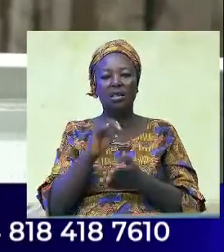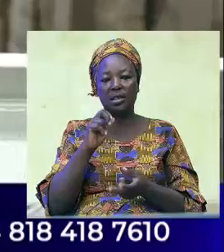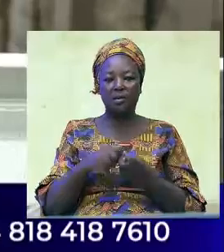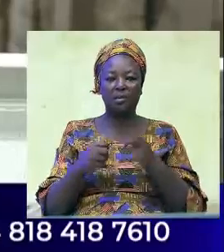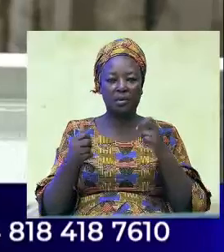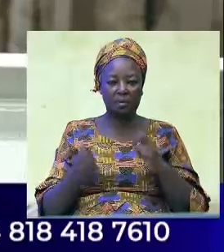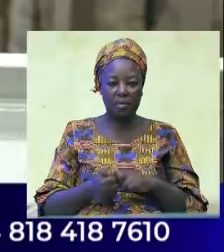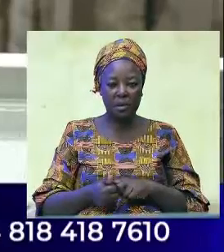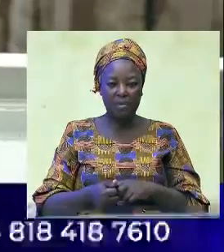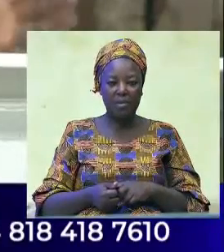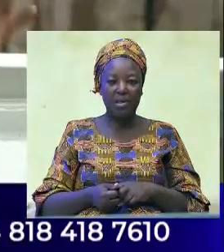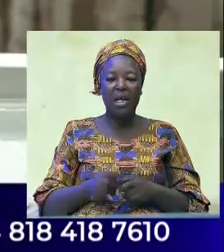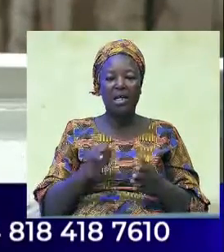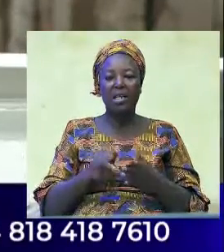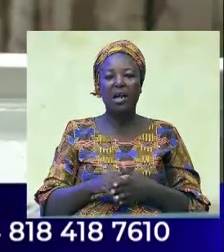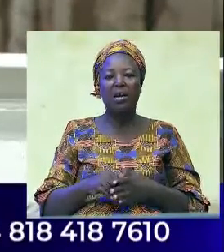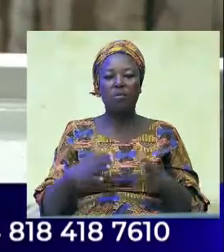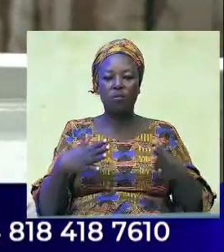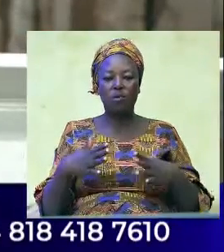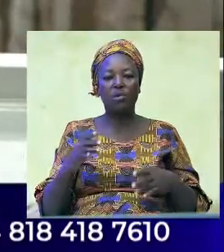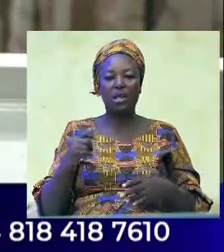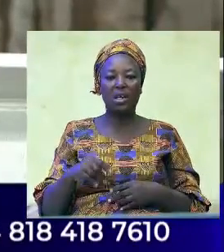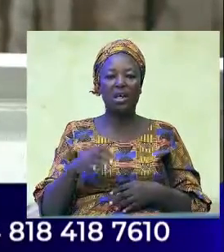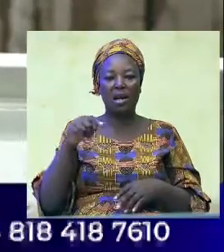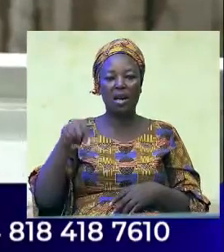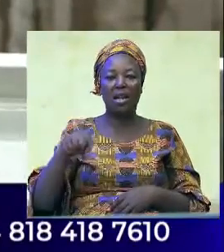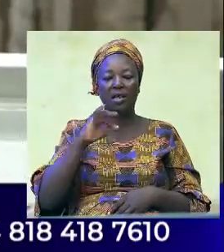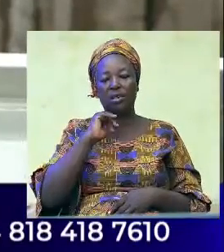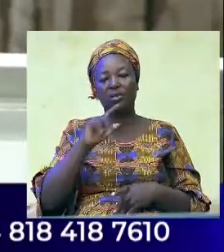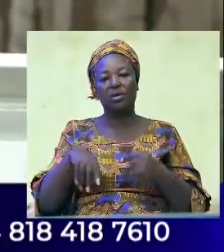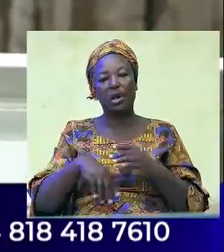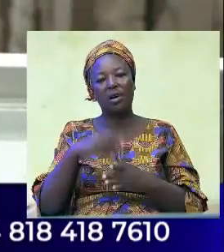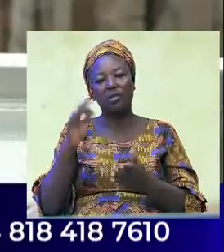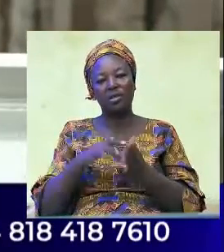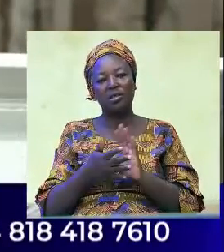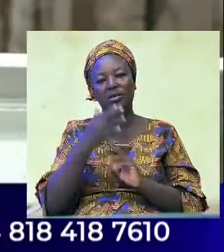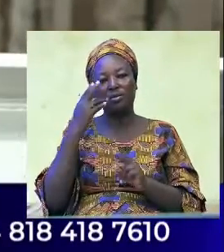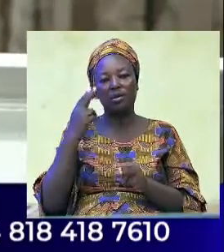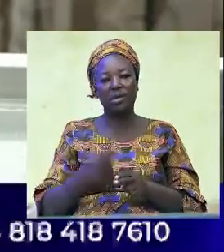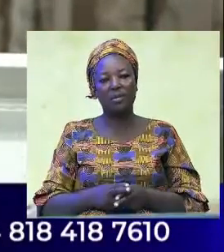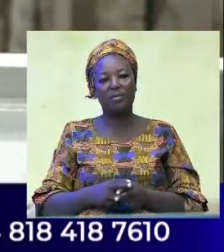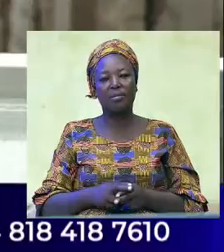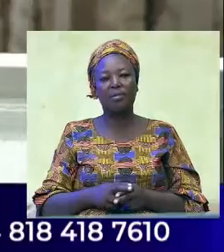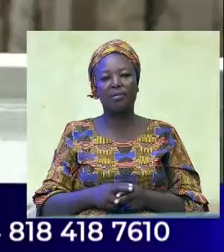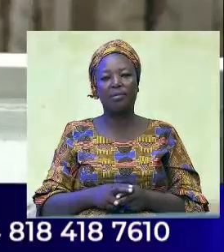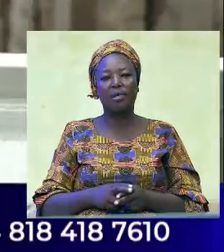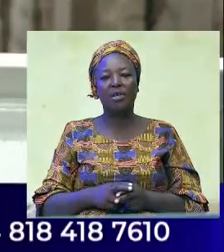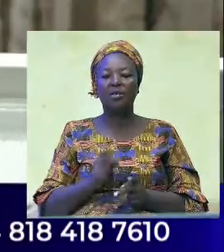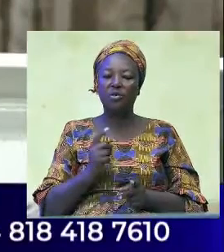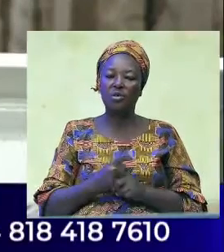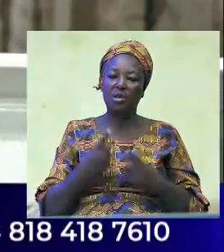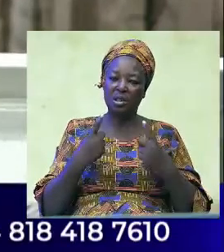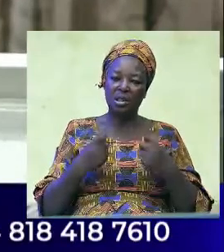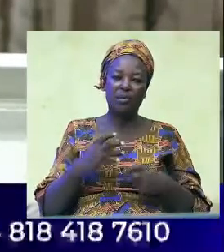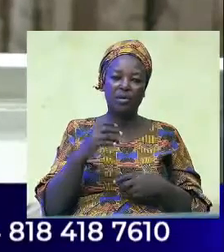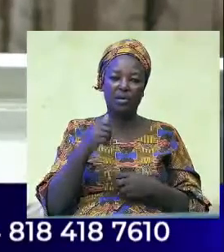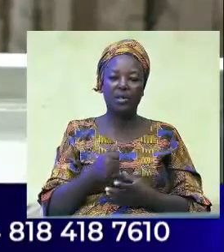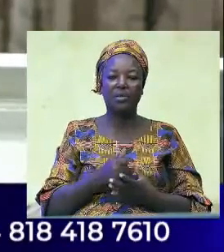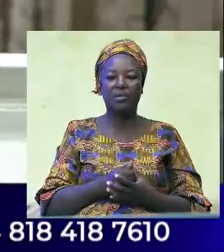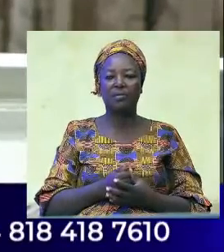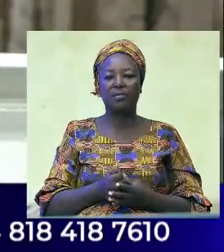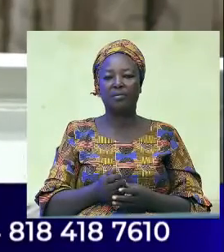hear your own testimony. Whatever the problem, elephantiasis is gone. Hunchback is